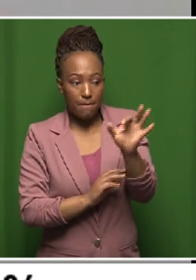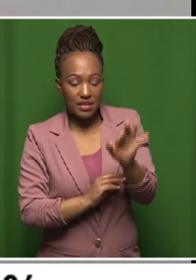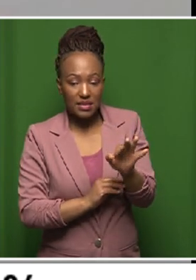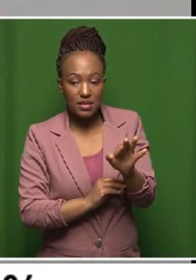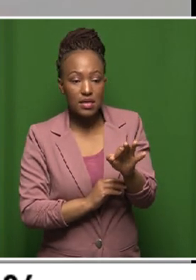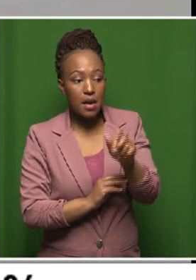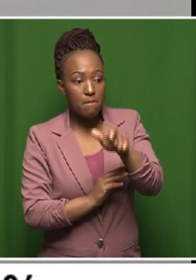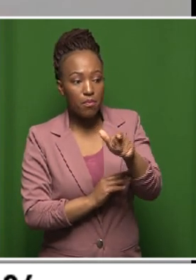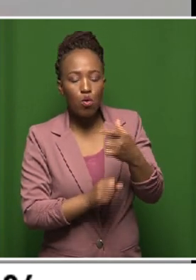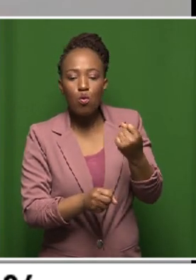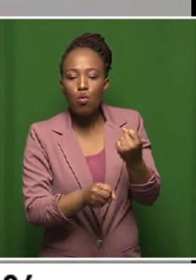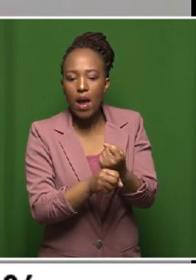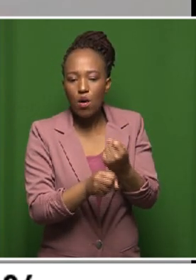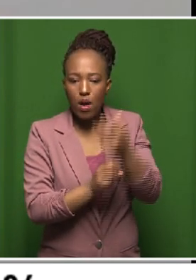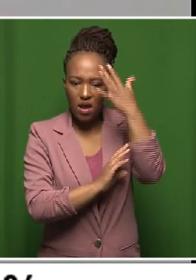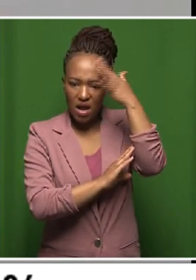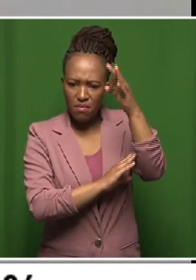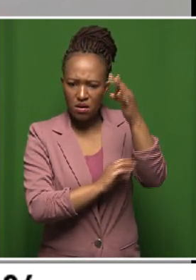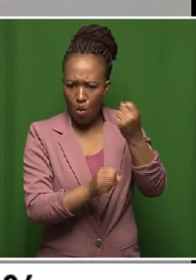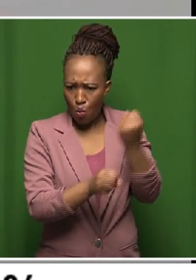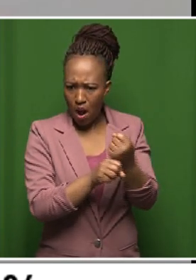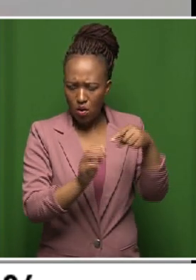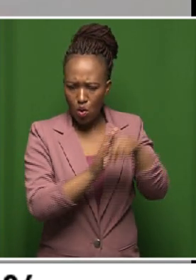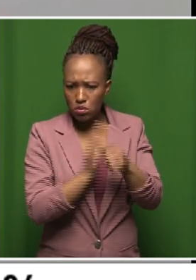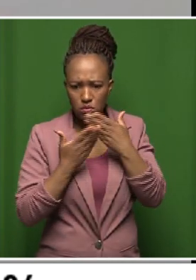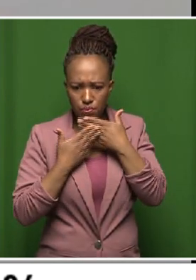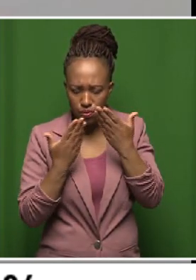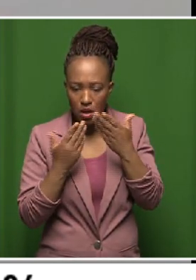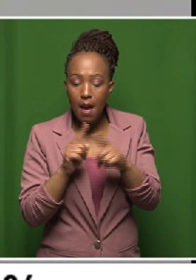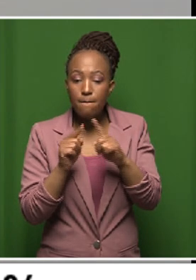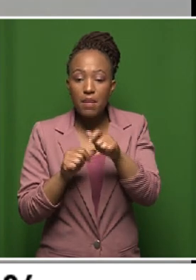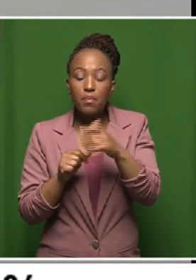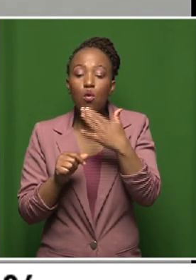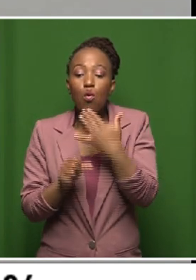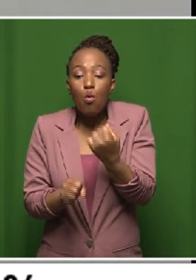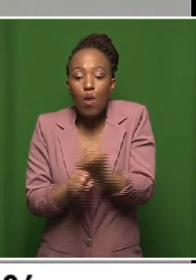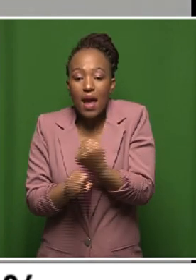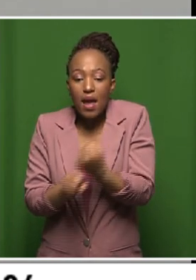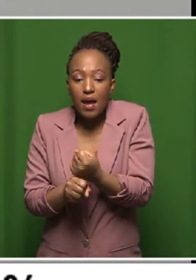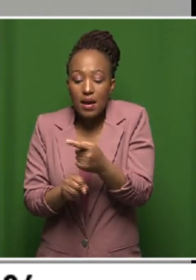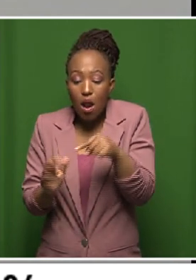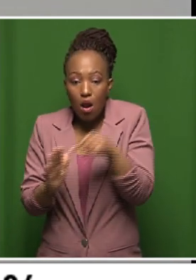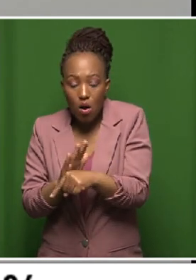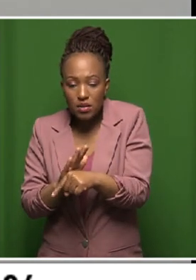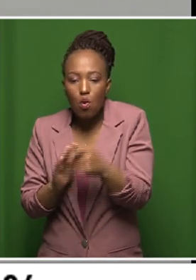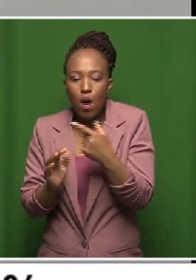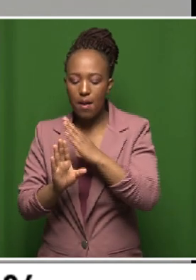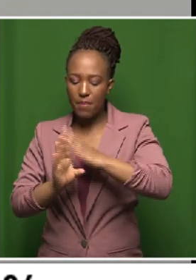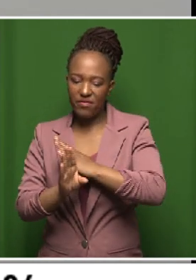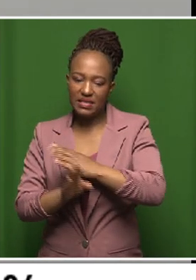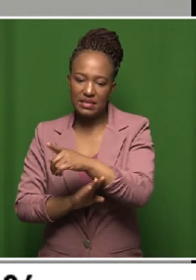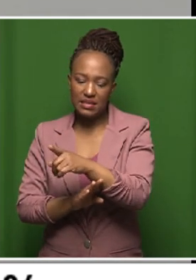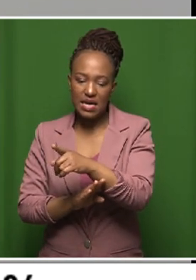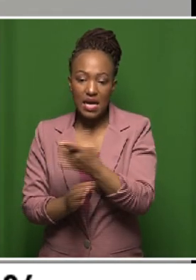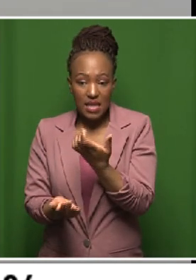for the state, they didn't lose their jobs. Those 2 million people that lost their jobs are primarily people in the private sector. That's the engine of